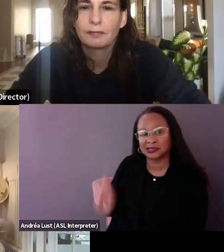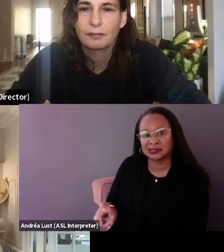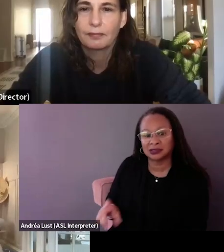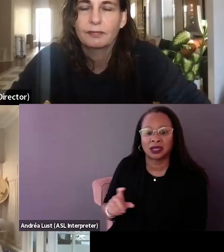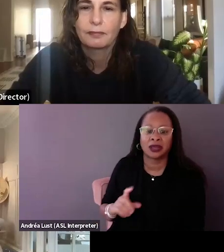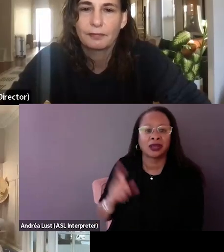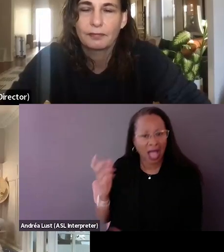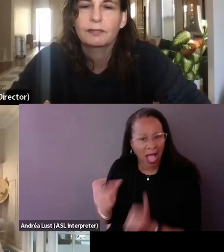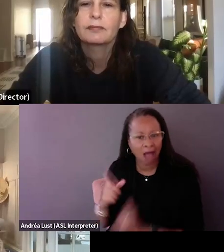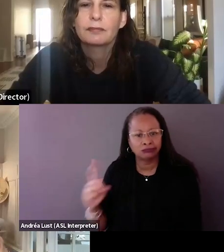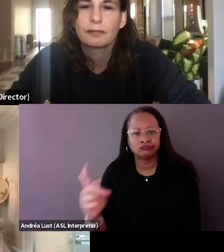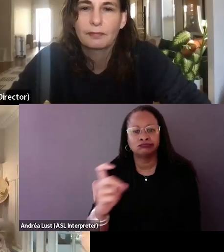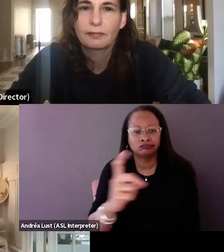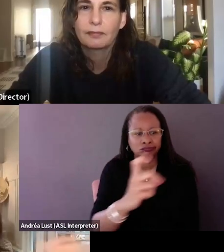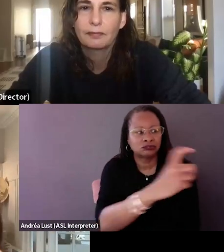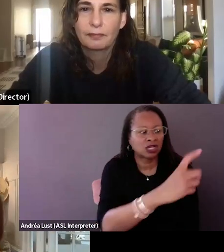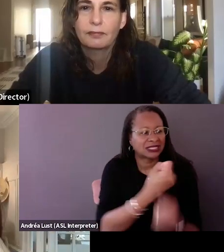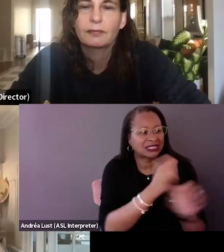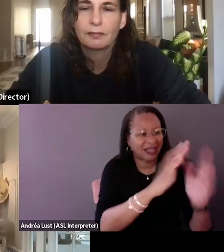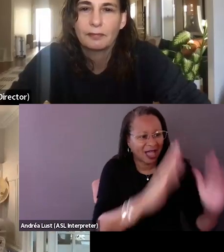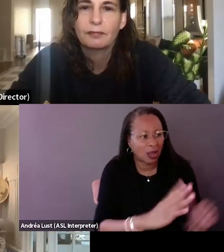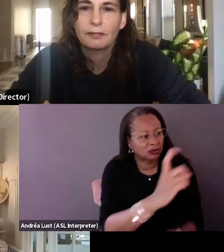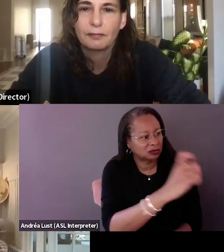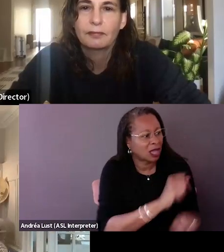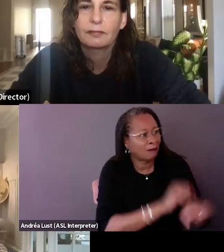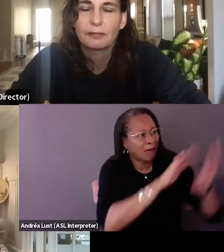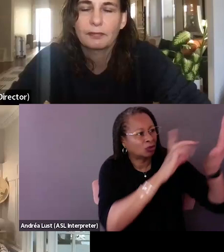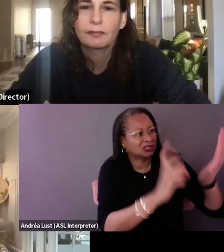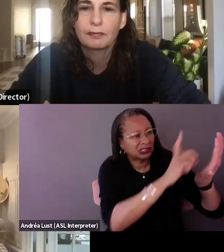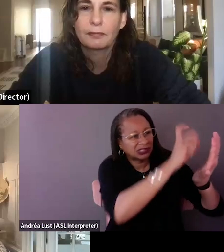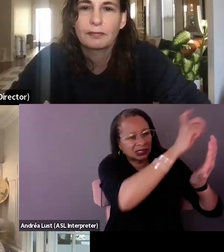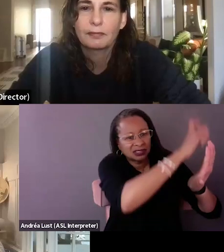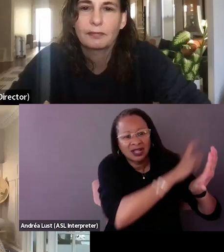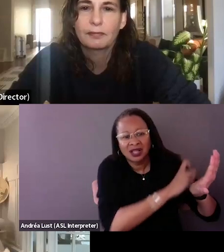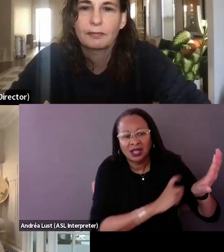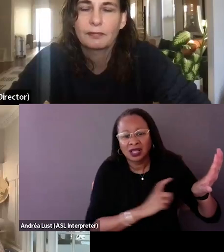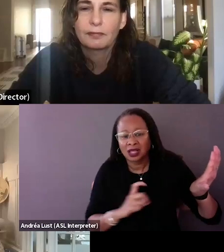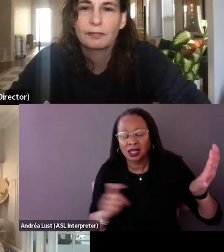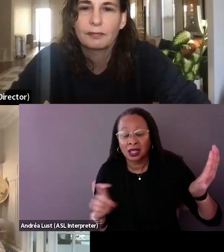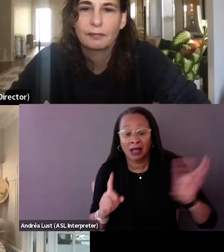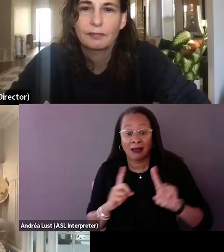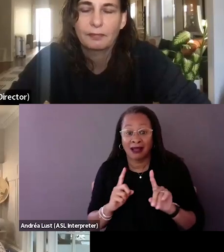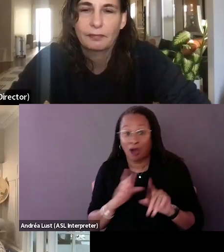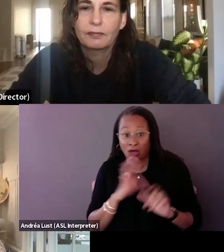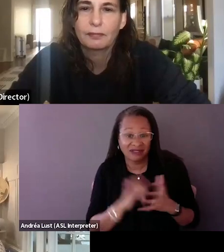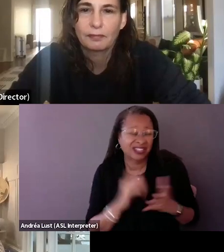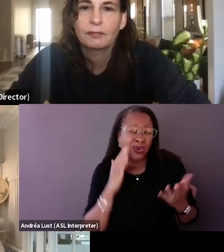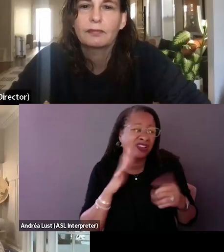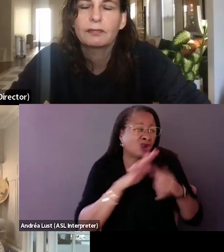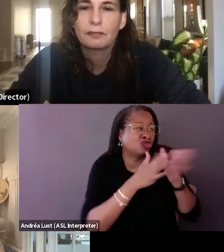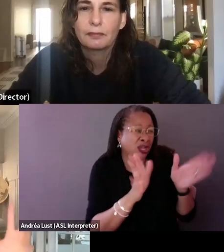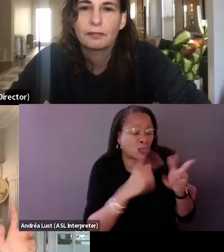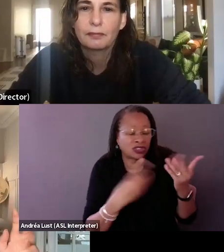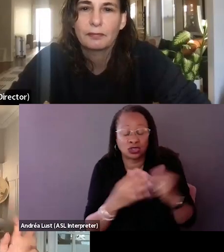way and you go to this safe house and you go through this mountain and all of that. but I have never seen such footage. Like, so